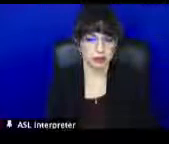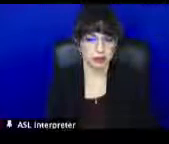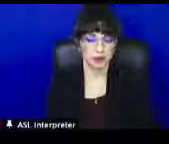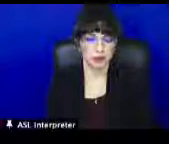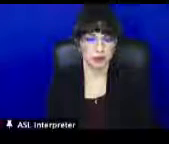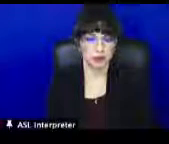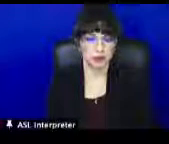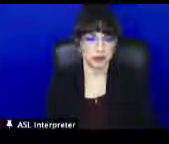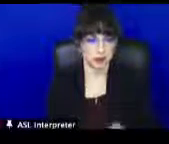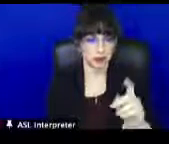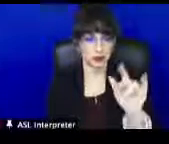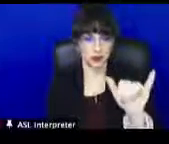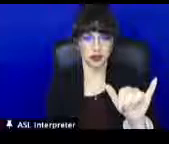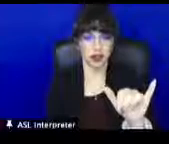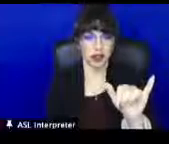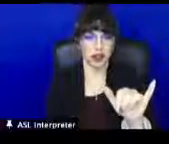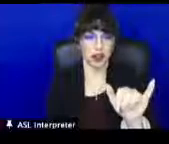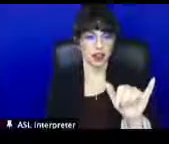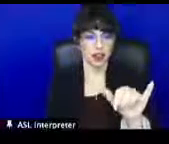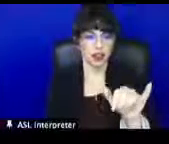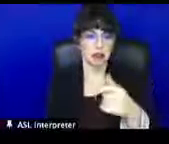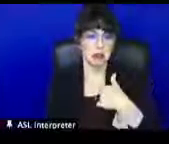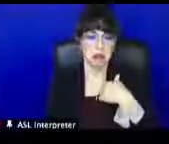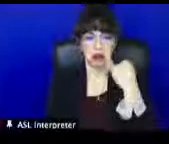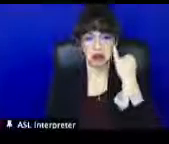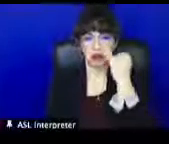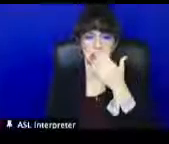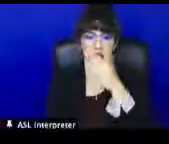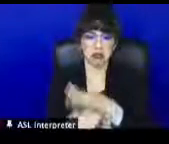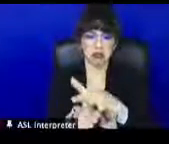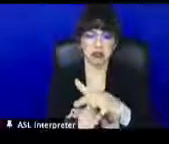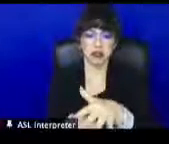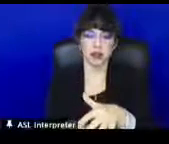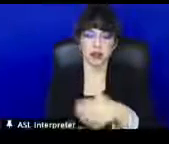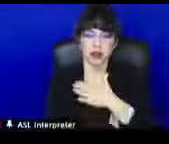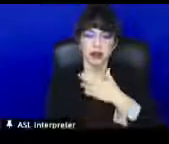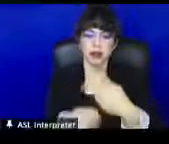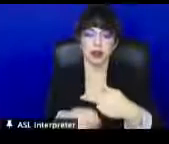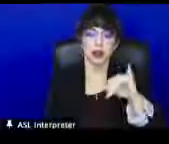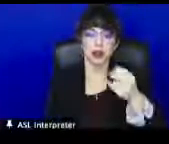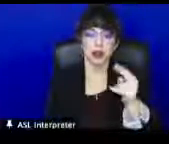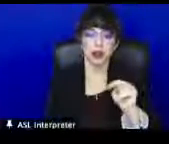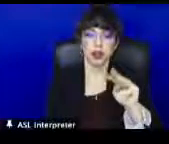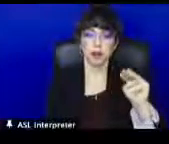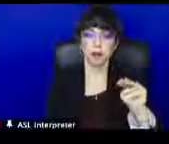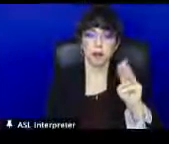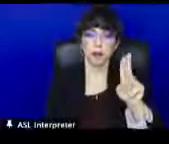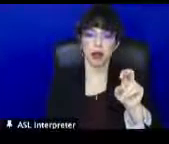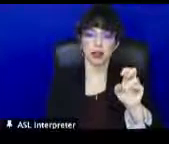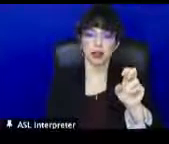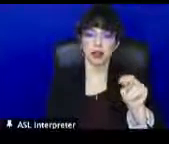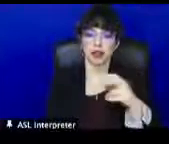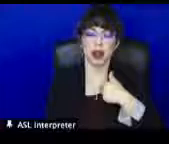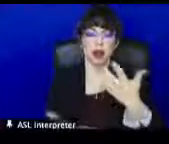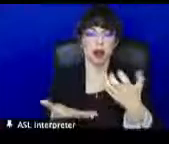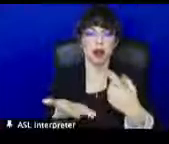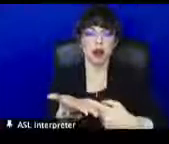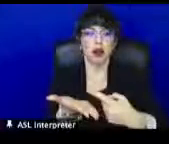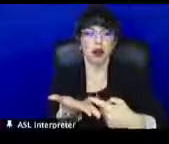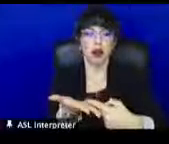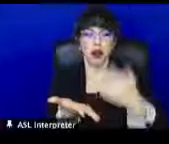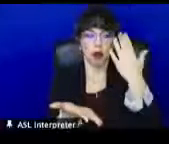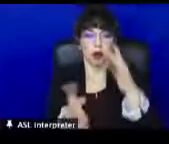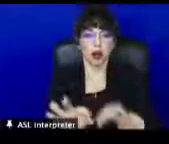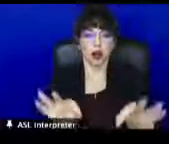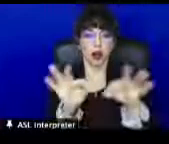Okay, that's going to be, I suppose, good enough. My name is John Munson, and I wanted to talk today about the importance